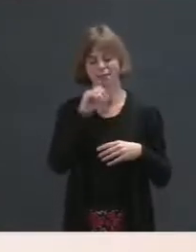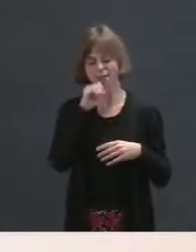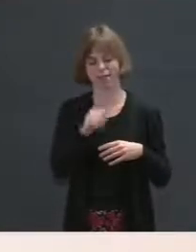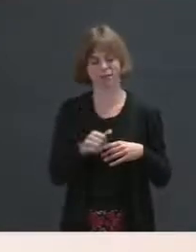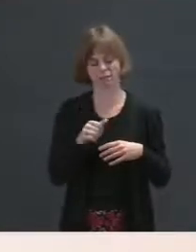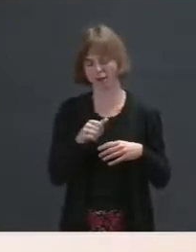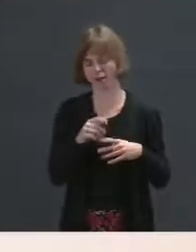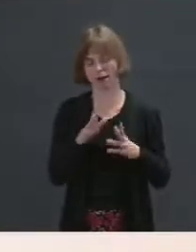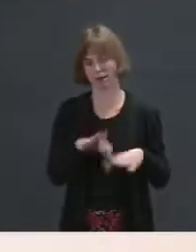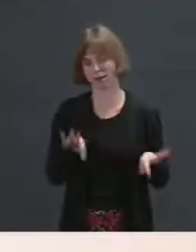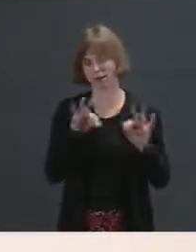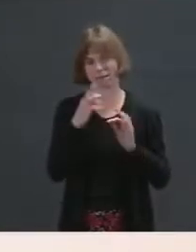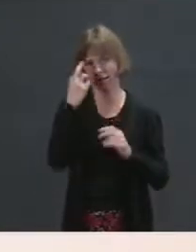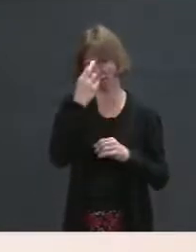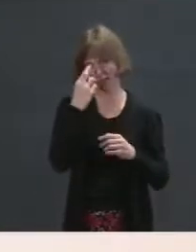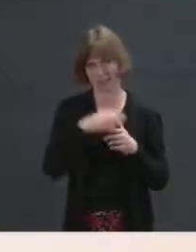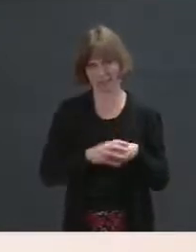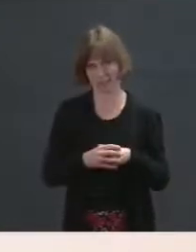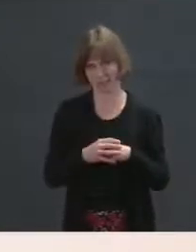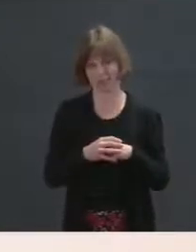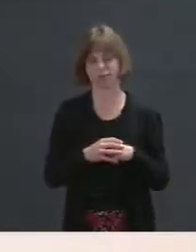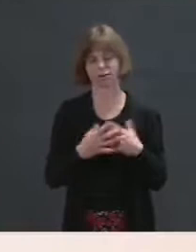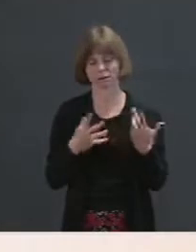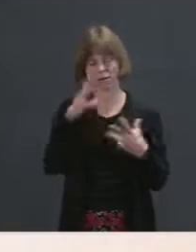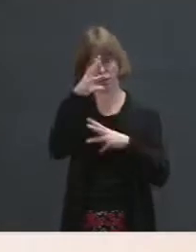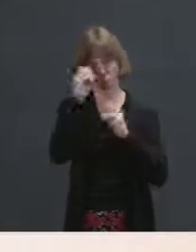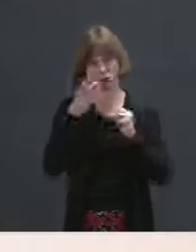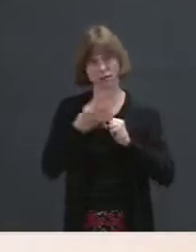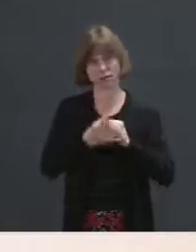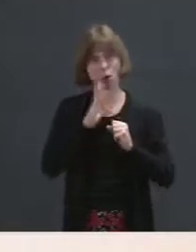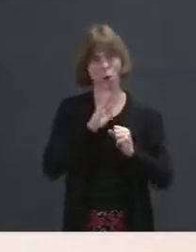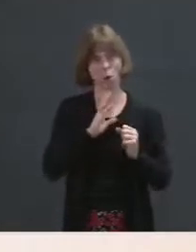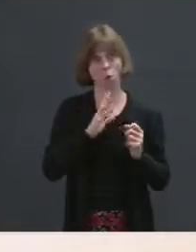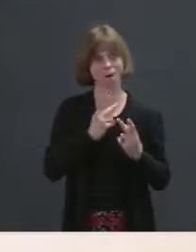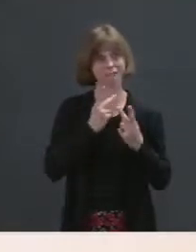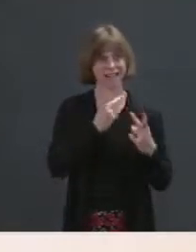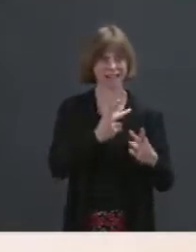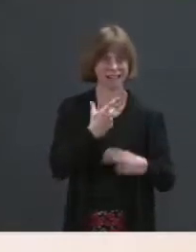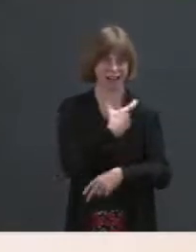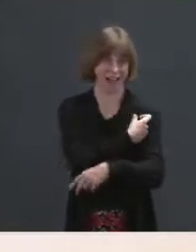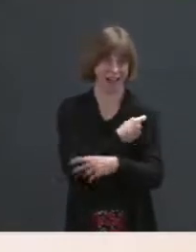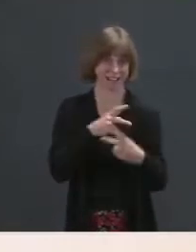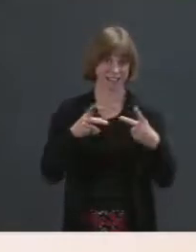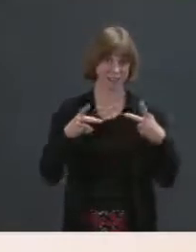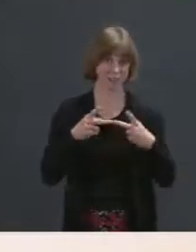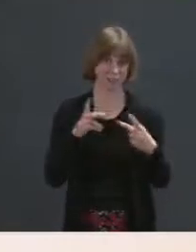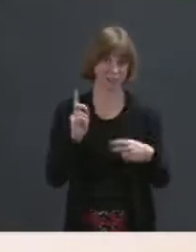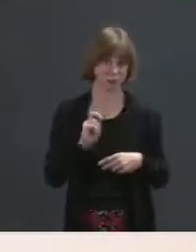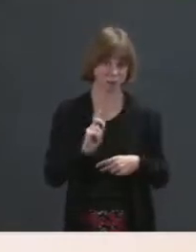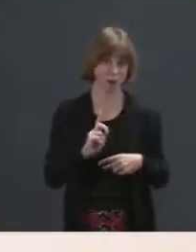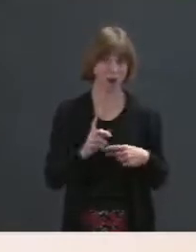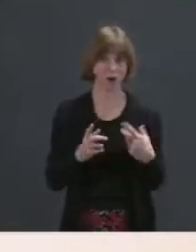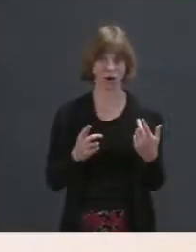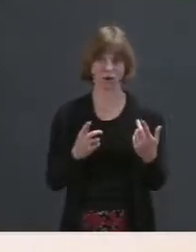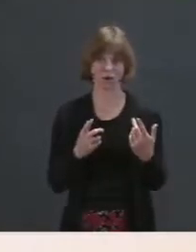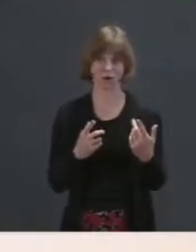that while the president is there, he wanted to also visit a place where vaccines are being distributed. So